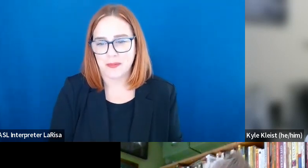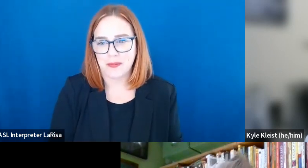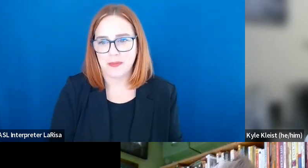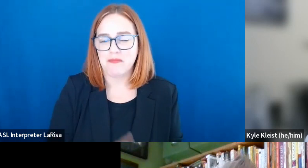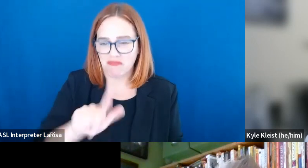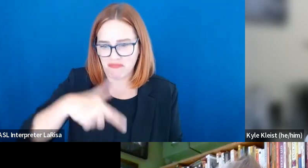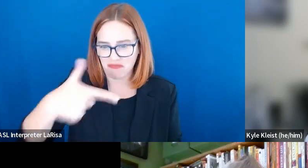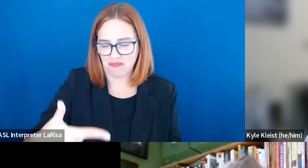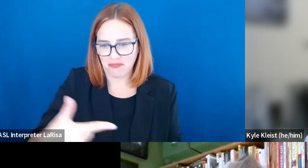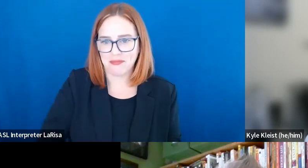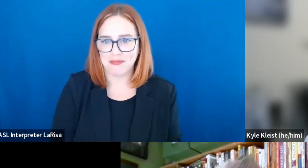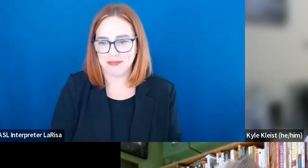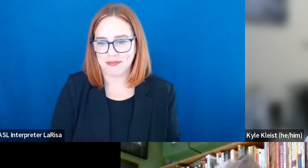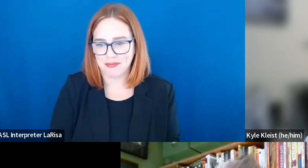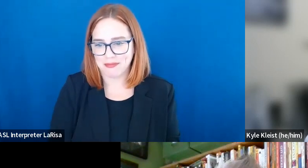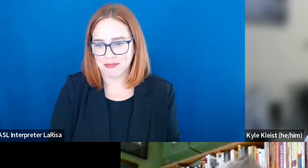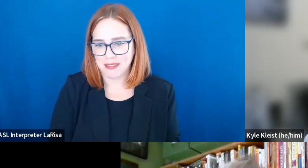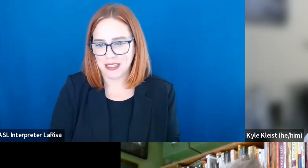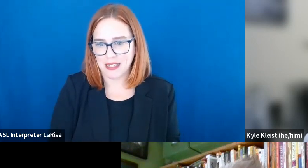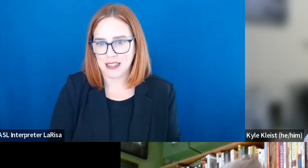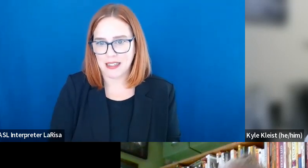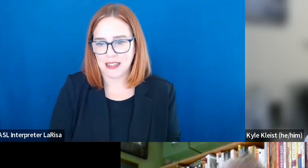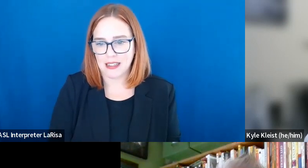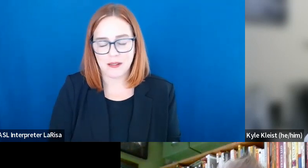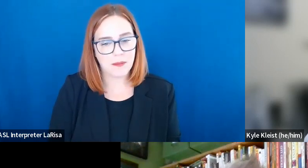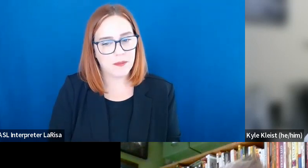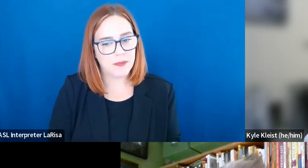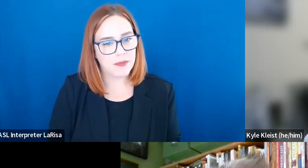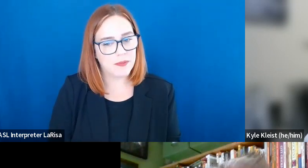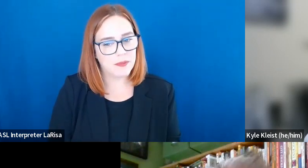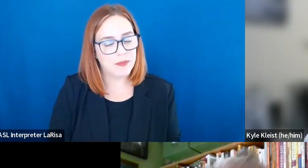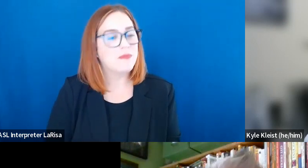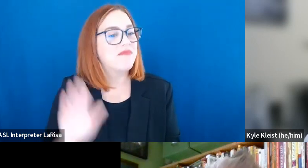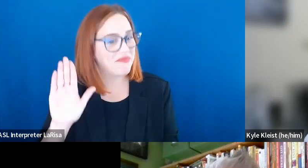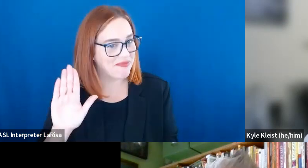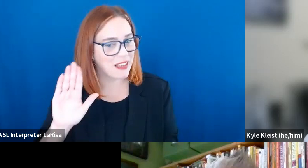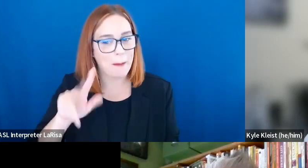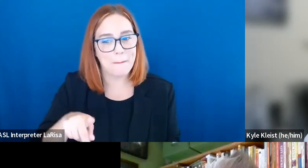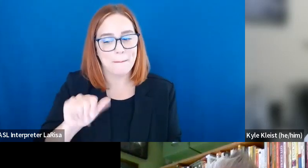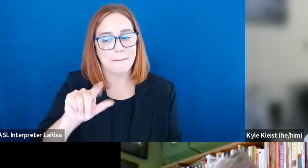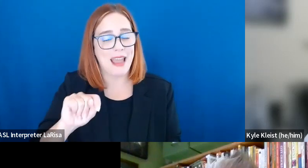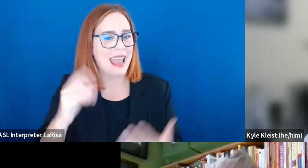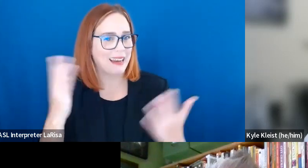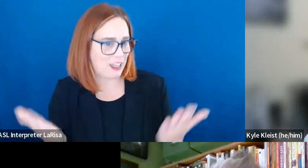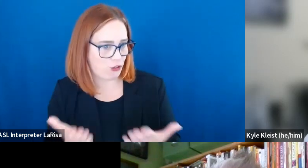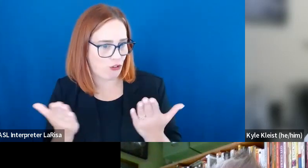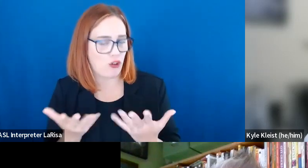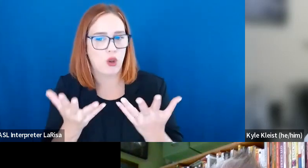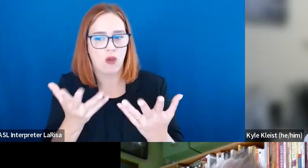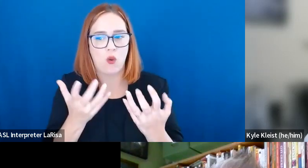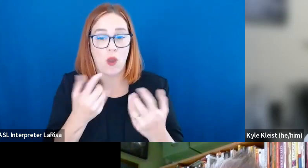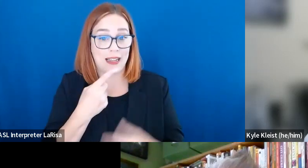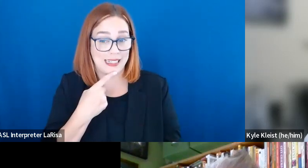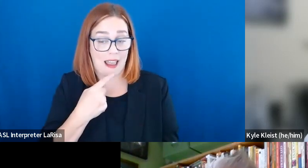you. I might have jumped ahead. I could go back still. This is Patricia or Pat. I just wanted to say I had